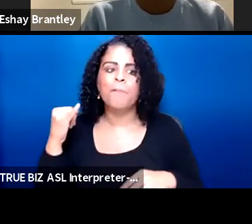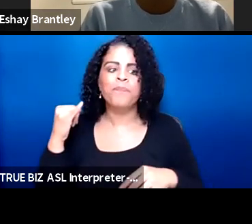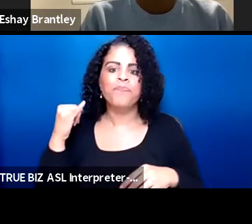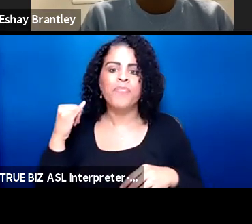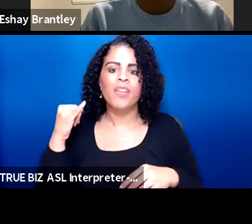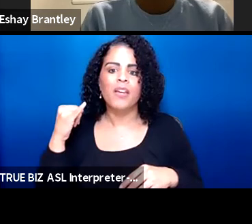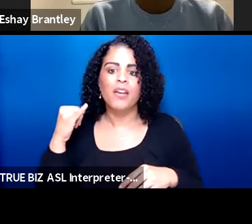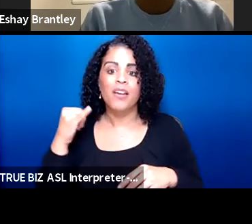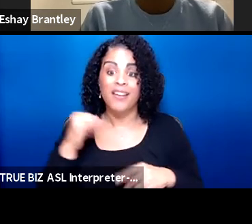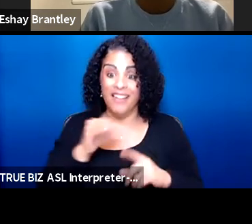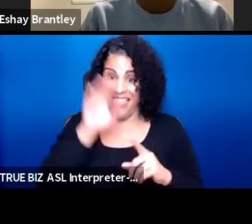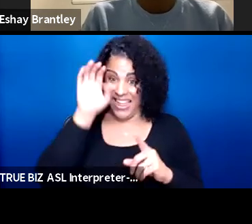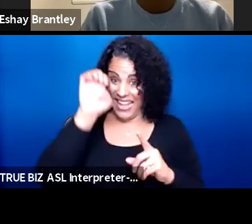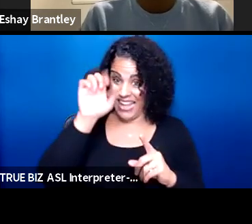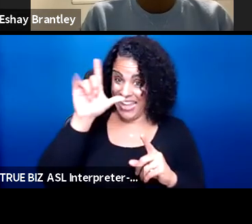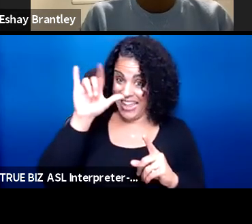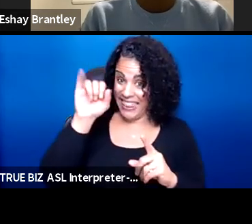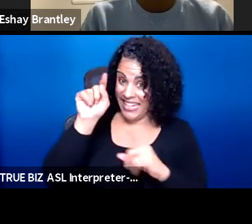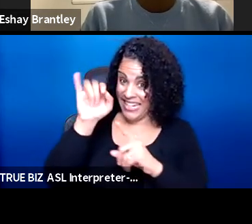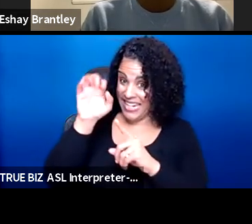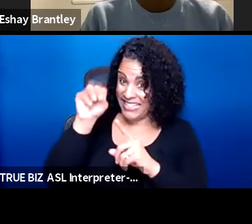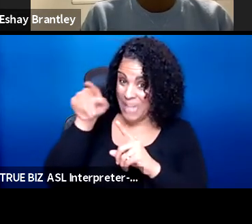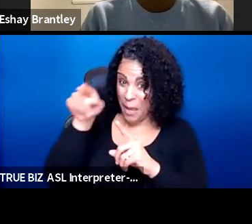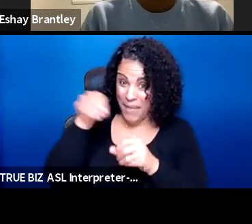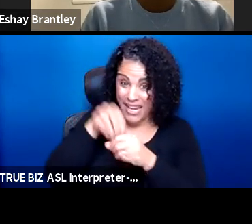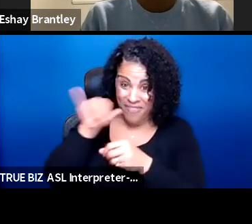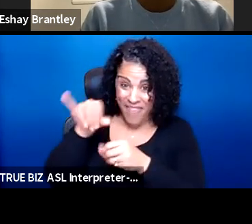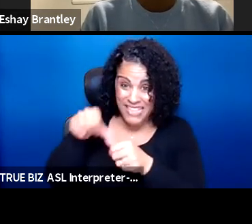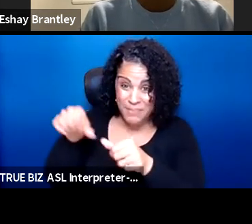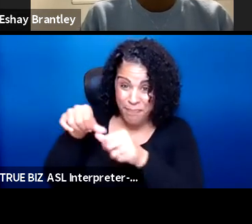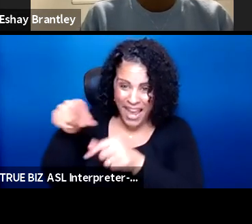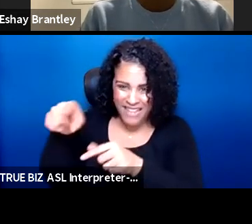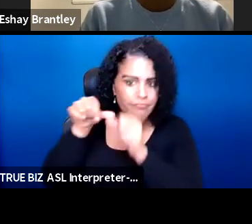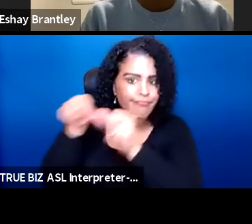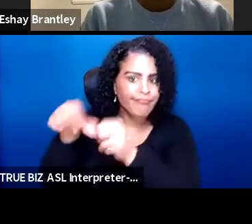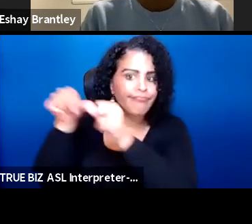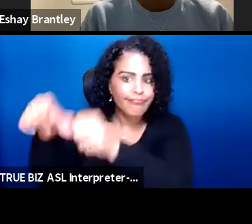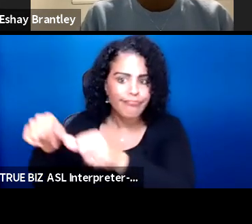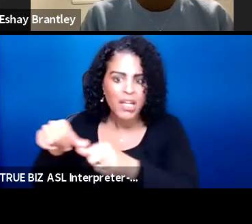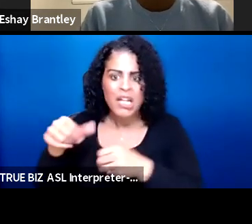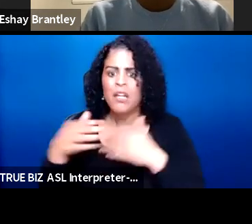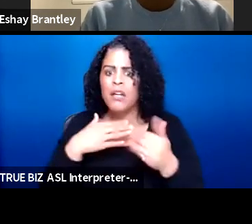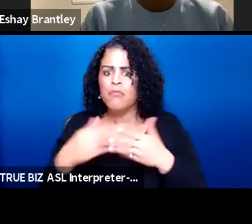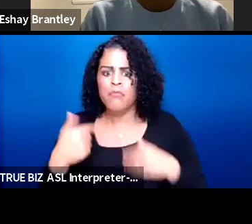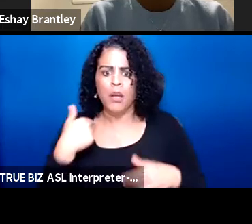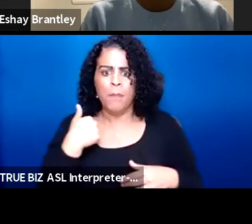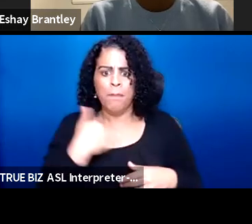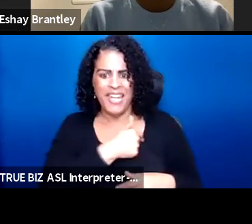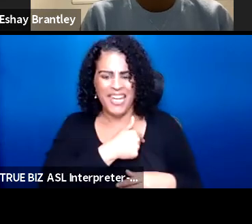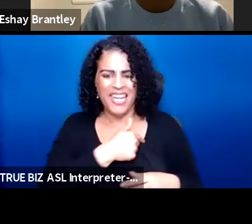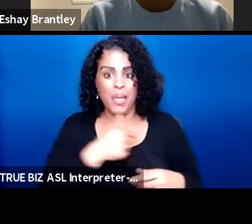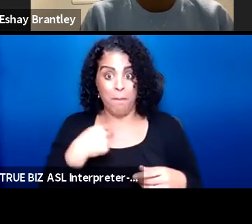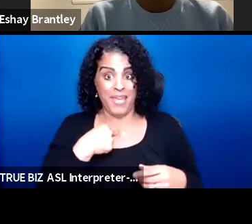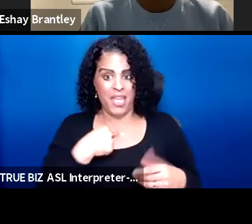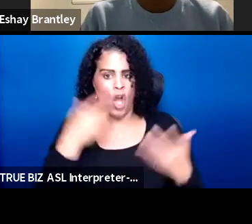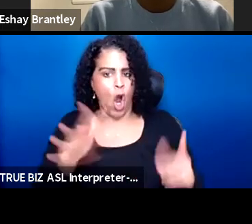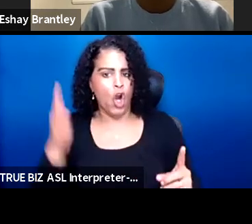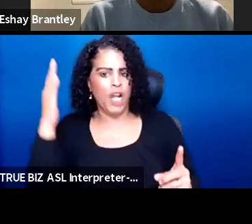that elitism in spaces. And instead of me being assumptive of them knowing the student